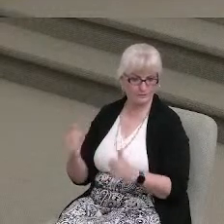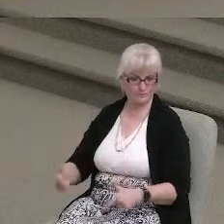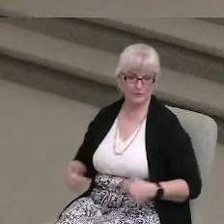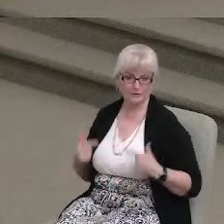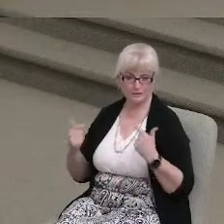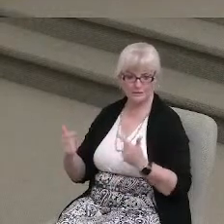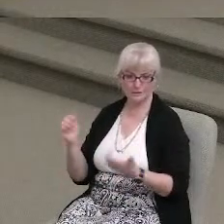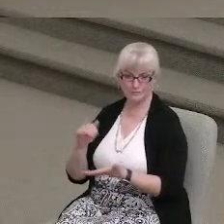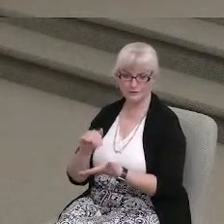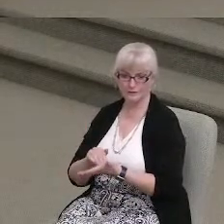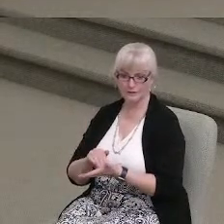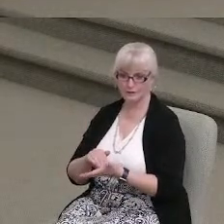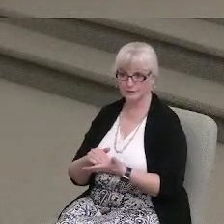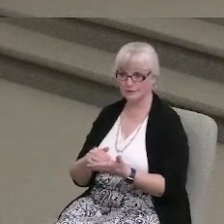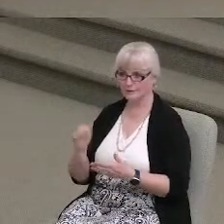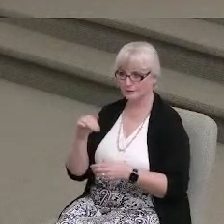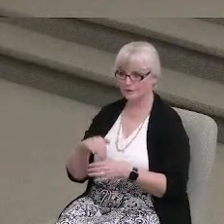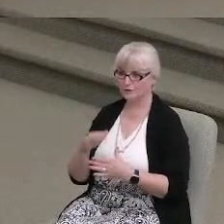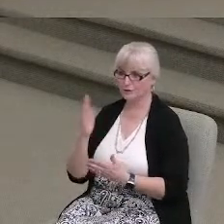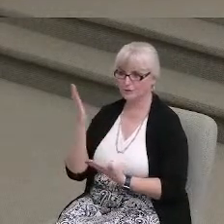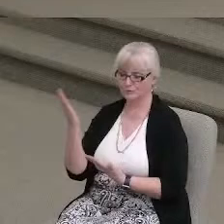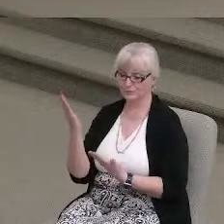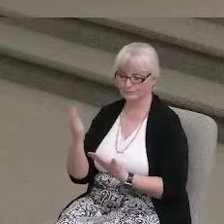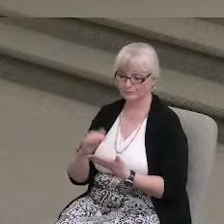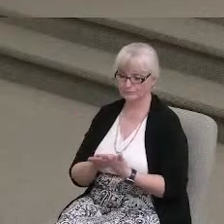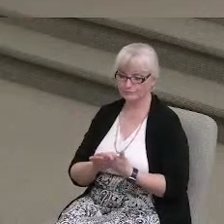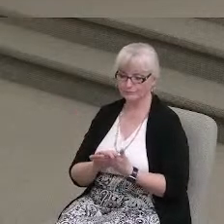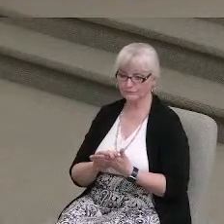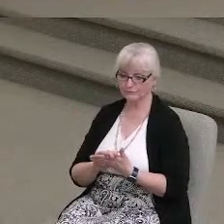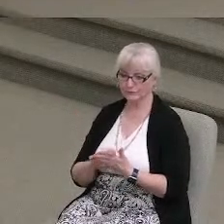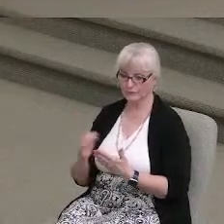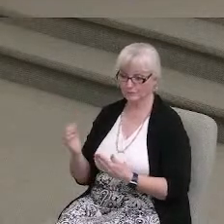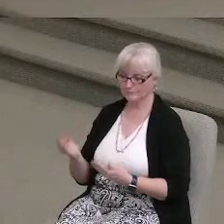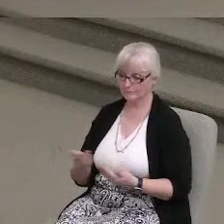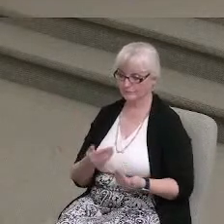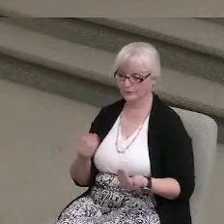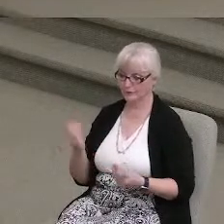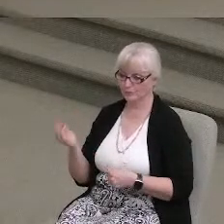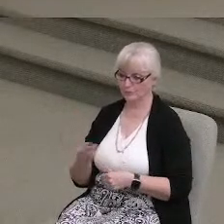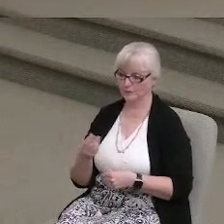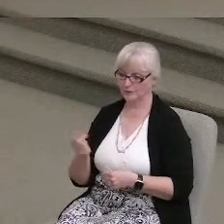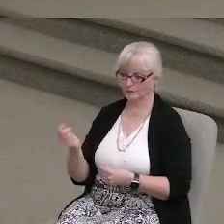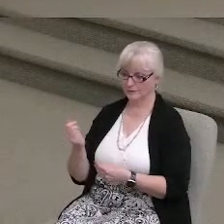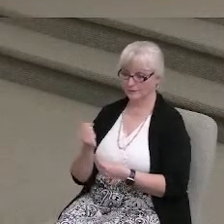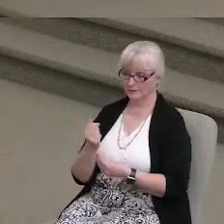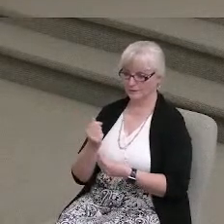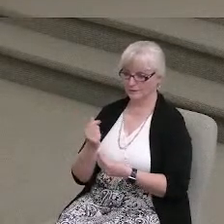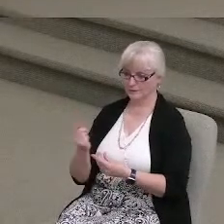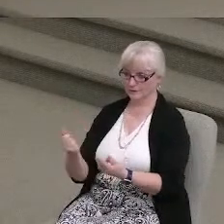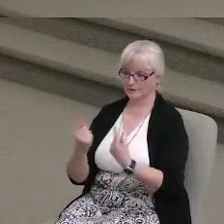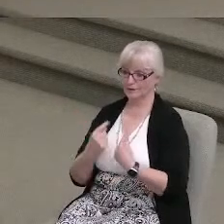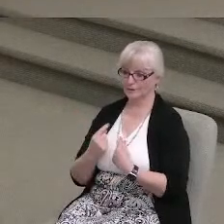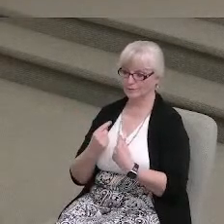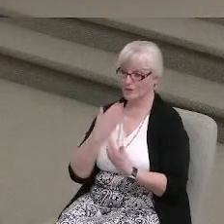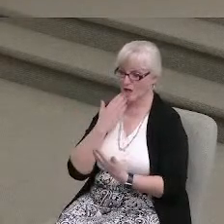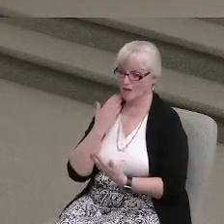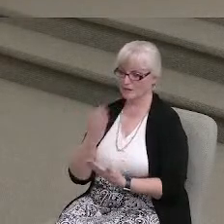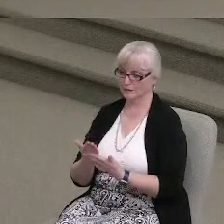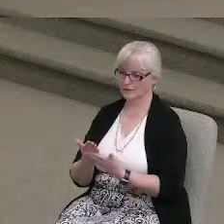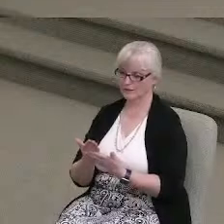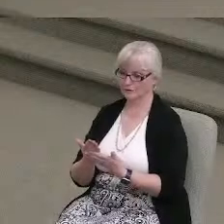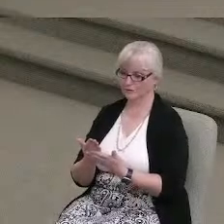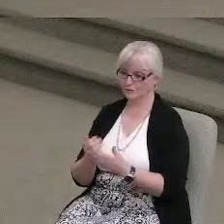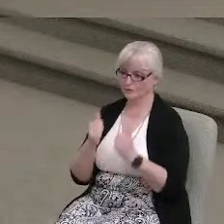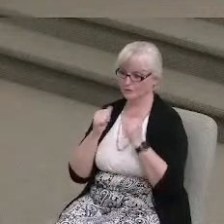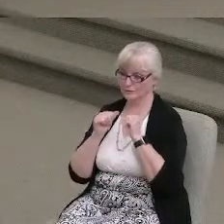sacrifice. Lord, as we come to you today, please bless us with your grace and mercy and help us to seek you in the things